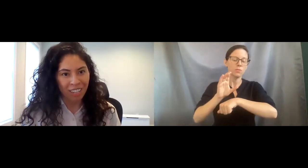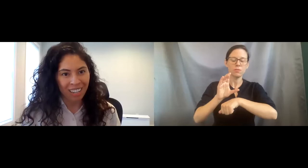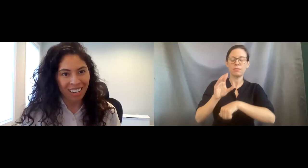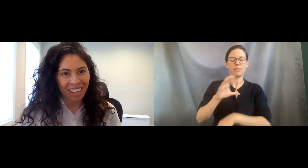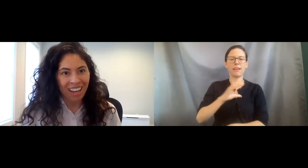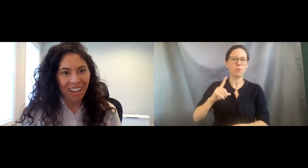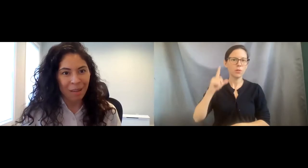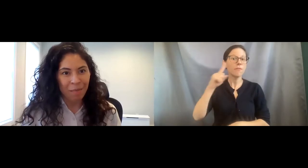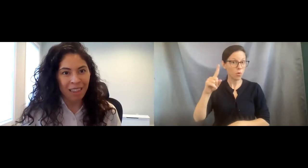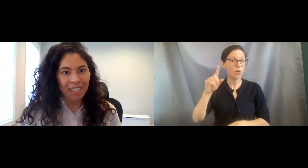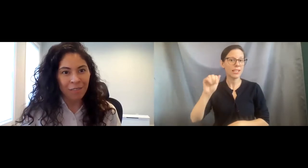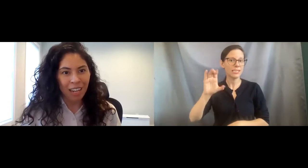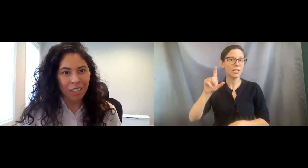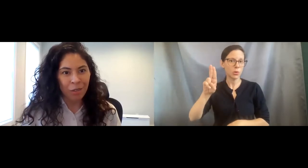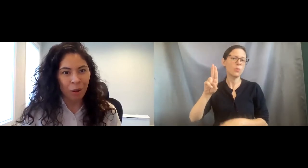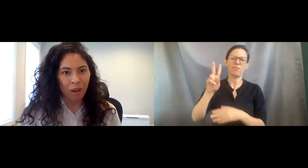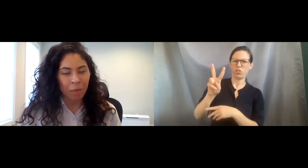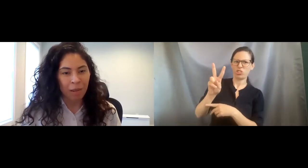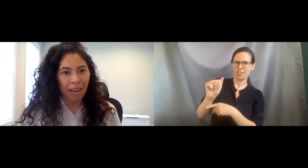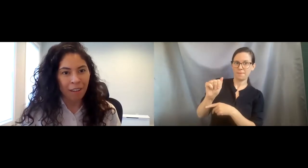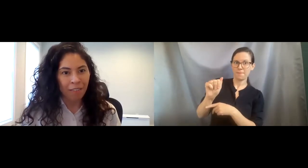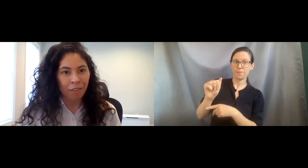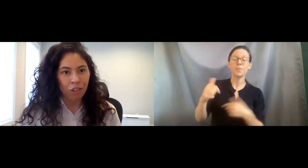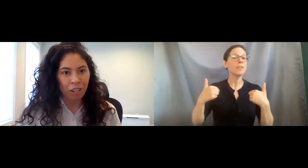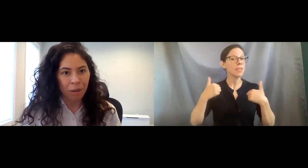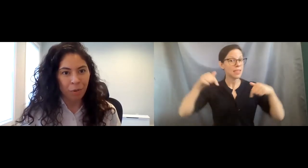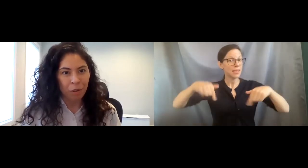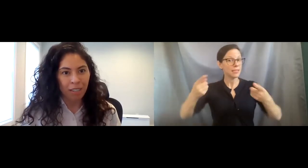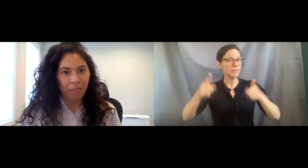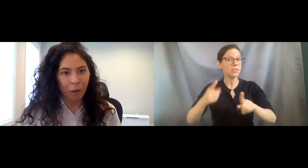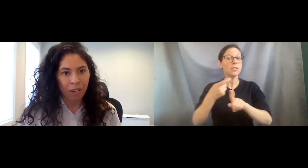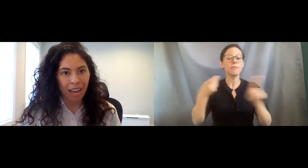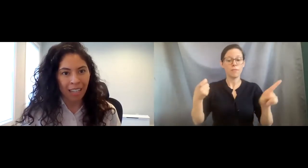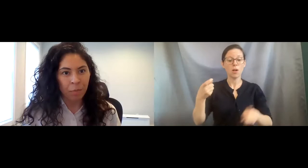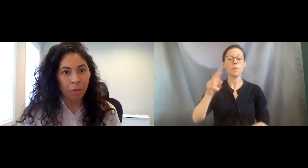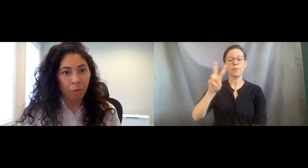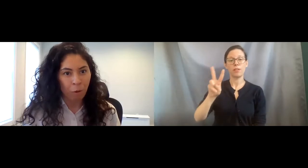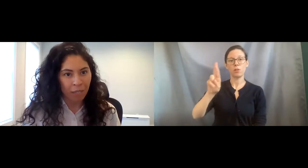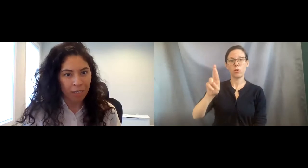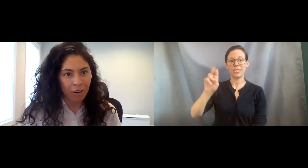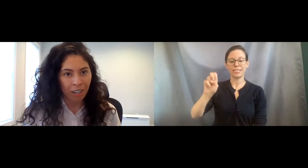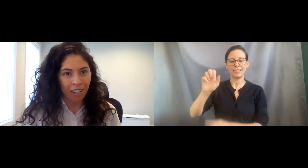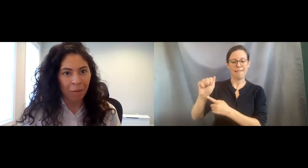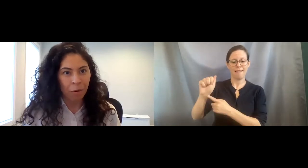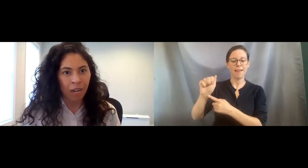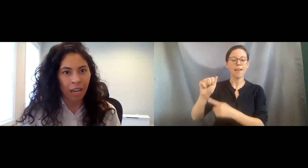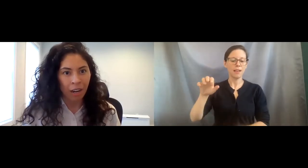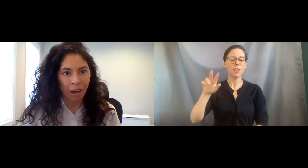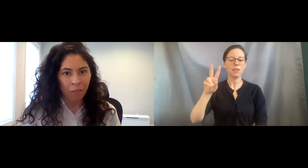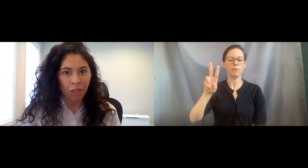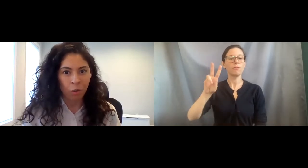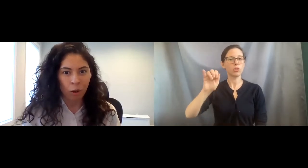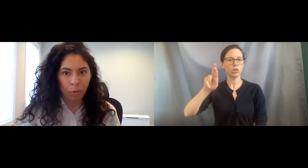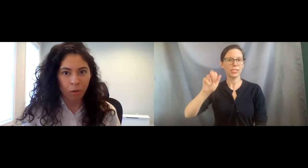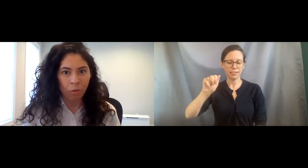of Virginia. And this event is thrown on behalf of the Virginia Reproductive Equity Act. But before we get started, I'm going to hand